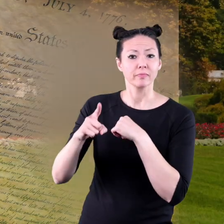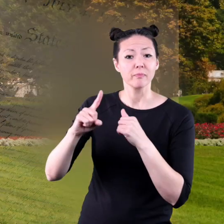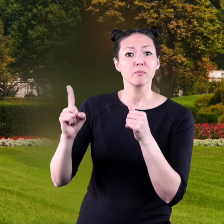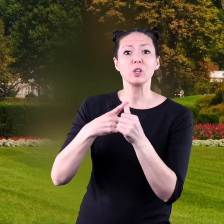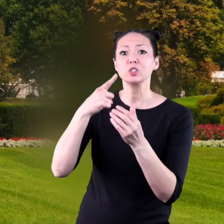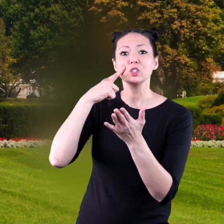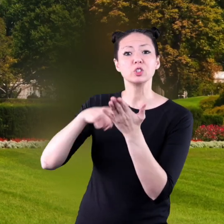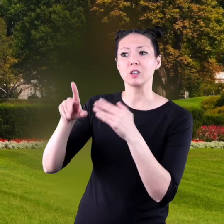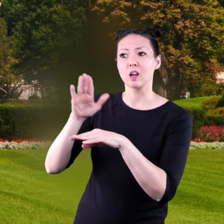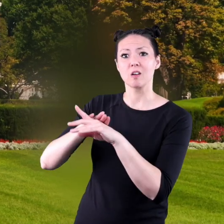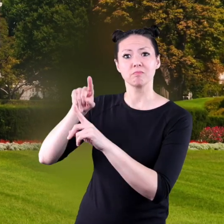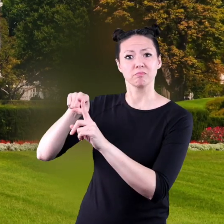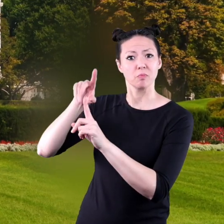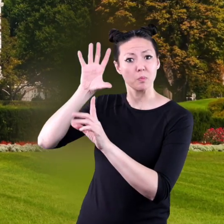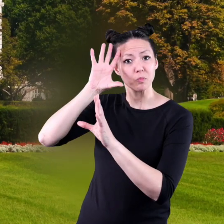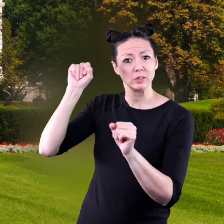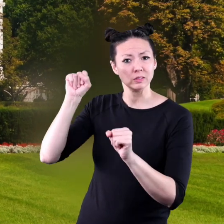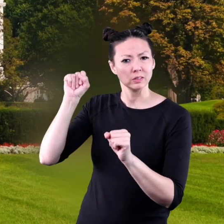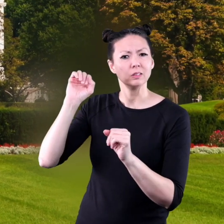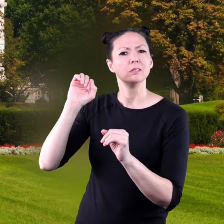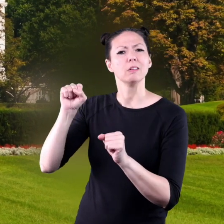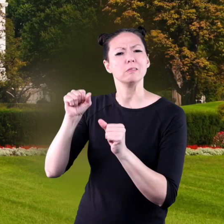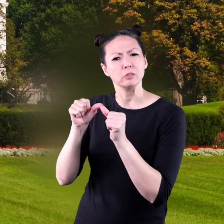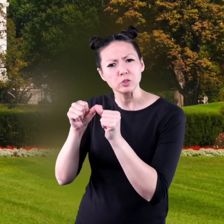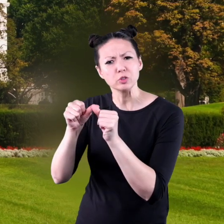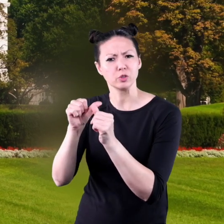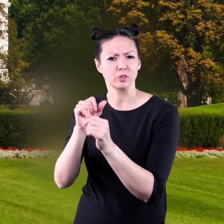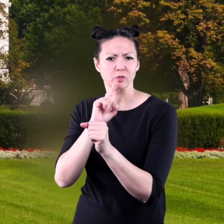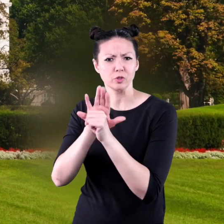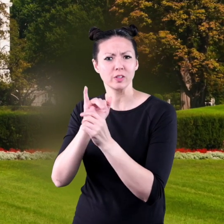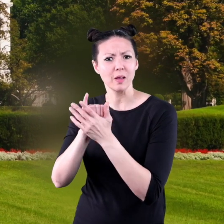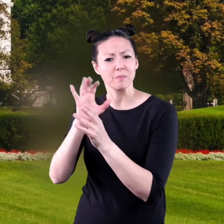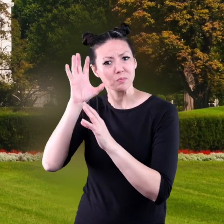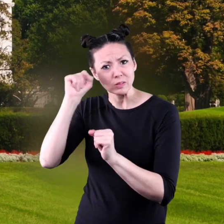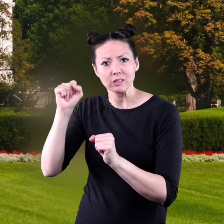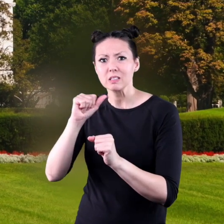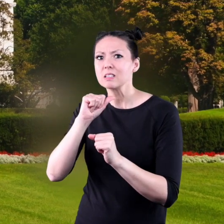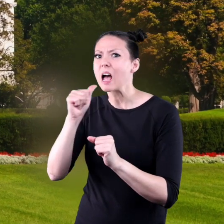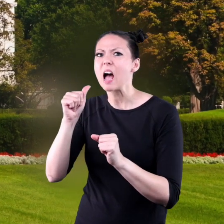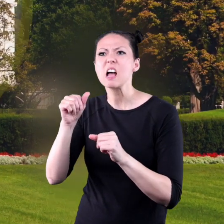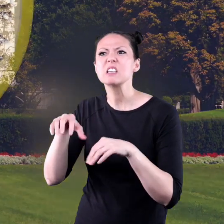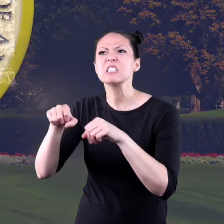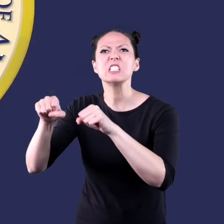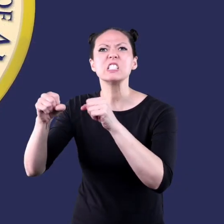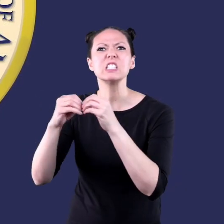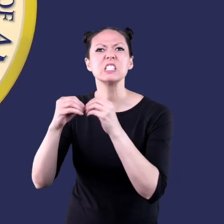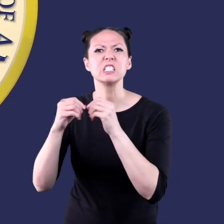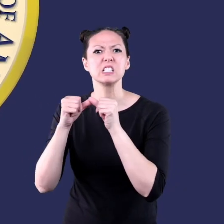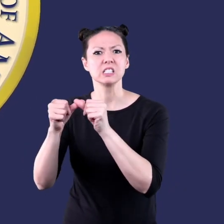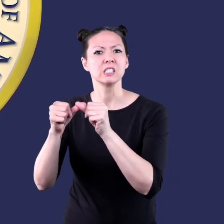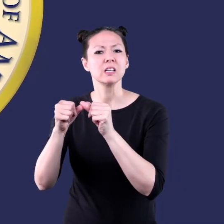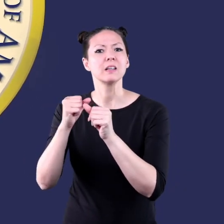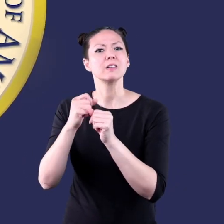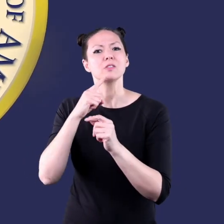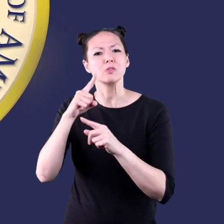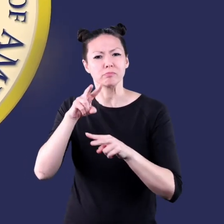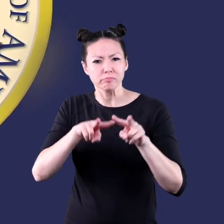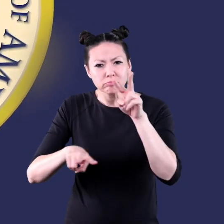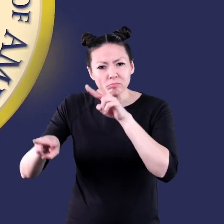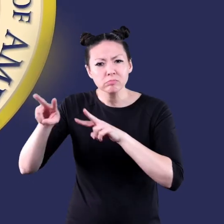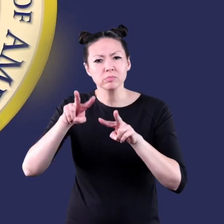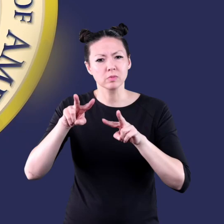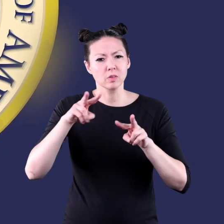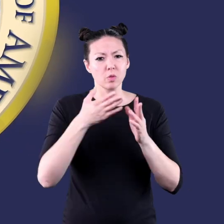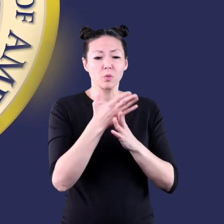president. This ensures that the president doesn't get to do whatever they want, even though they are the president of the